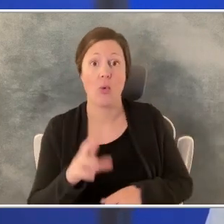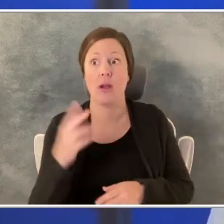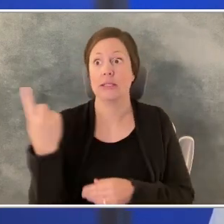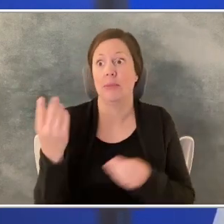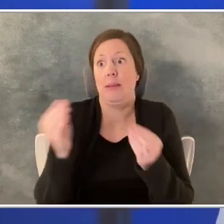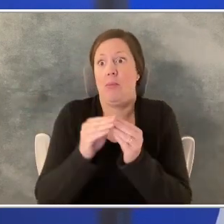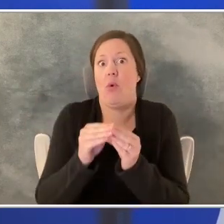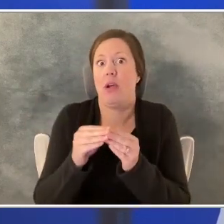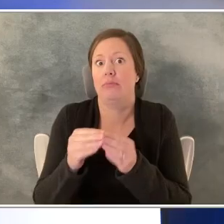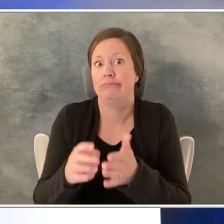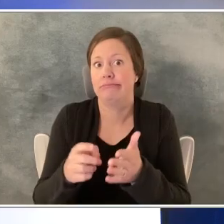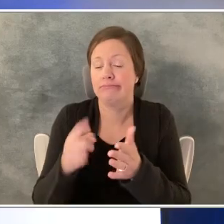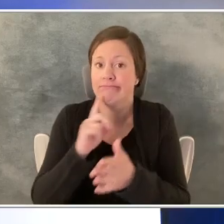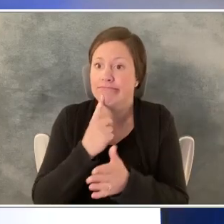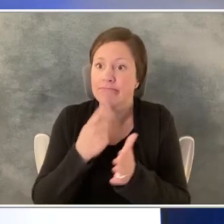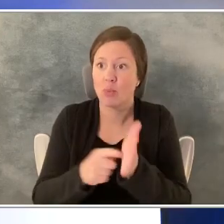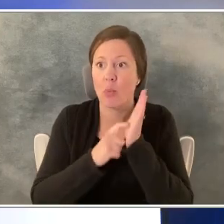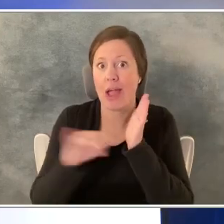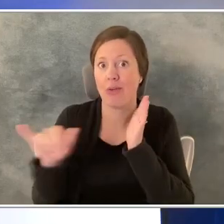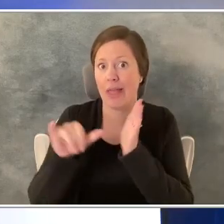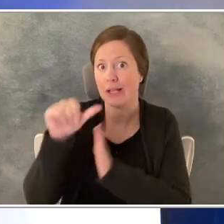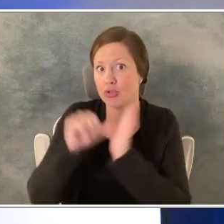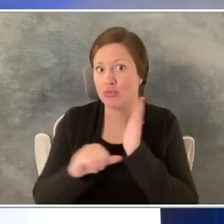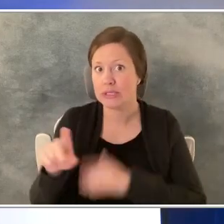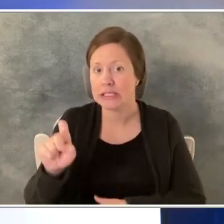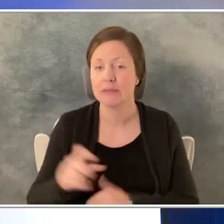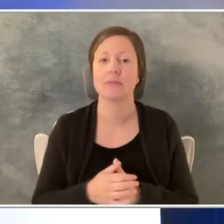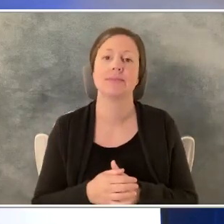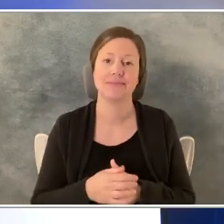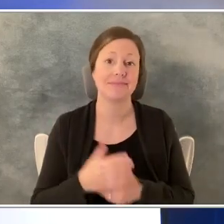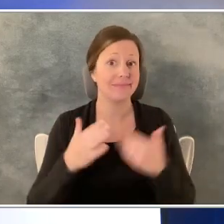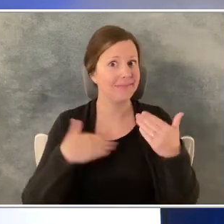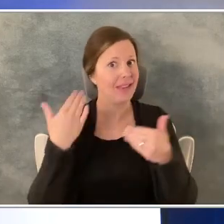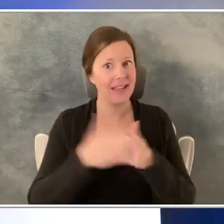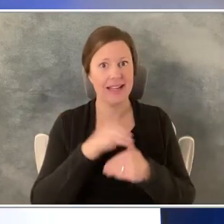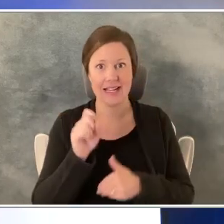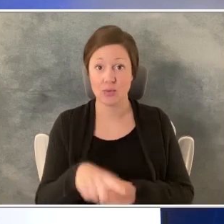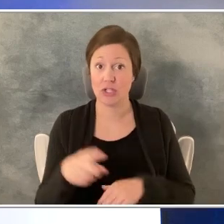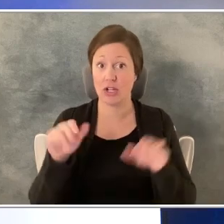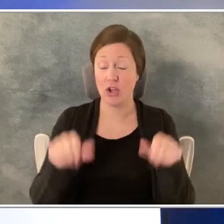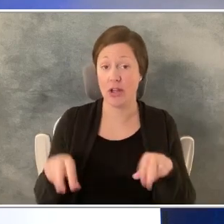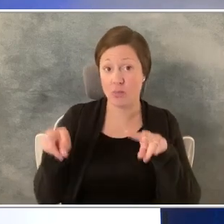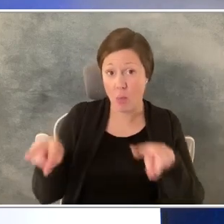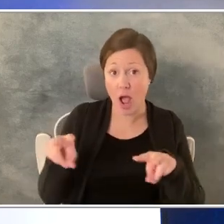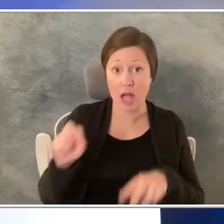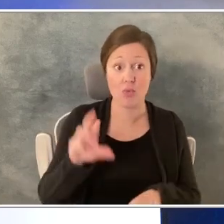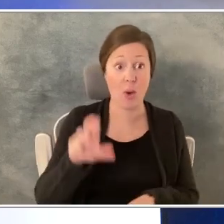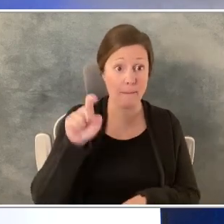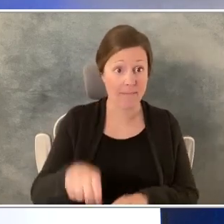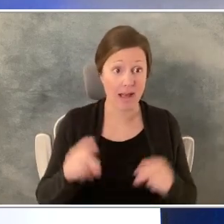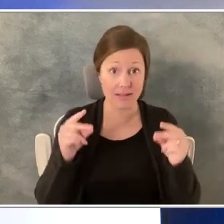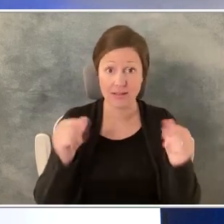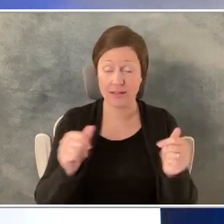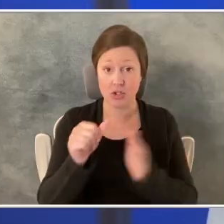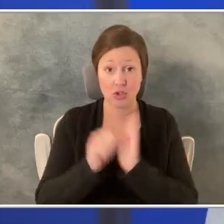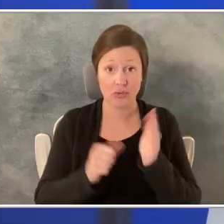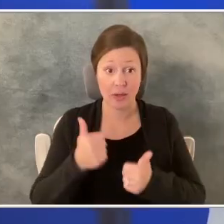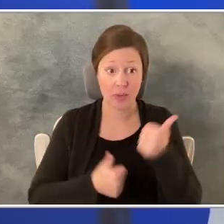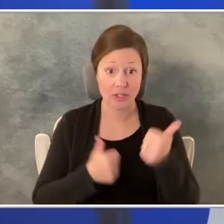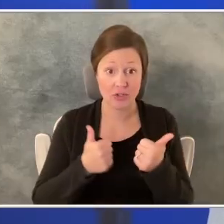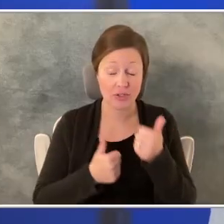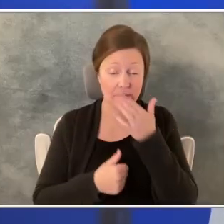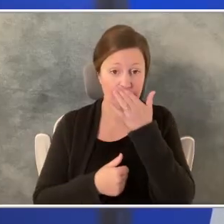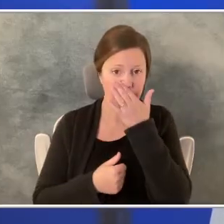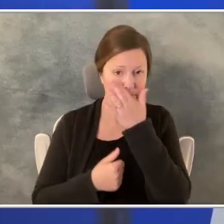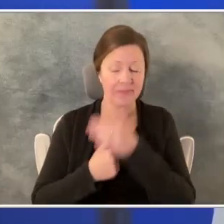or radiation? Well, that was my next question. If this was the type that could be on an active surveillance, or no, we got to jump right in. So this was not on the we could do